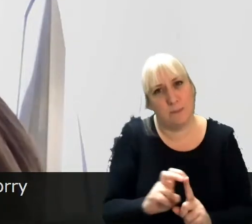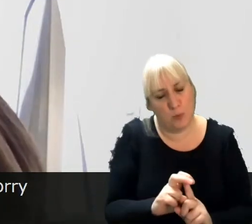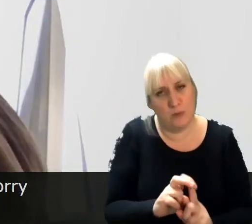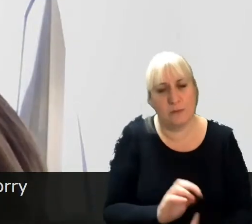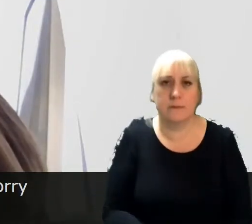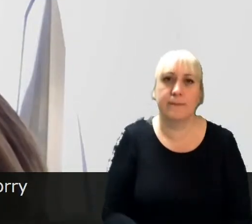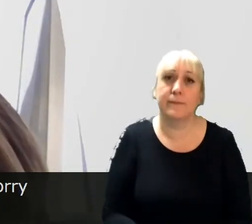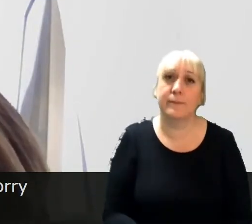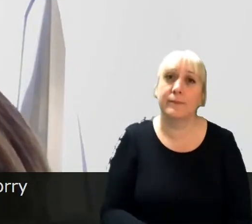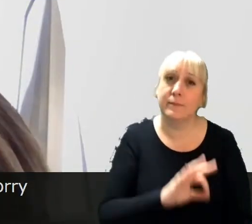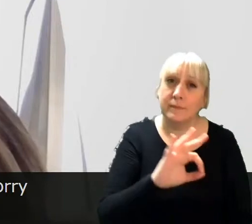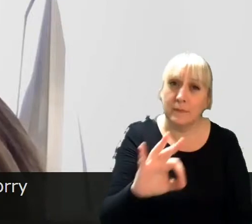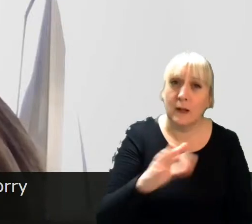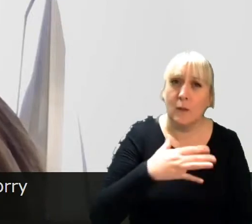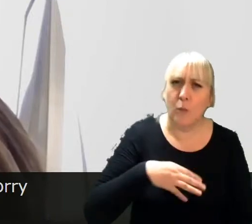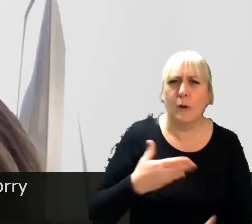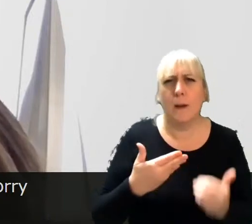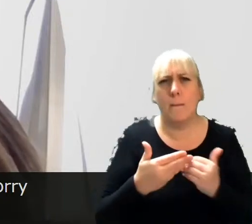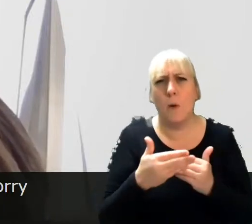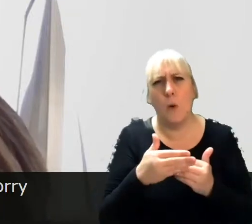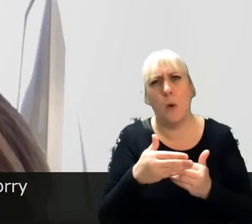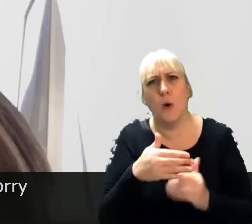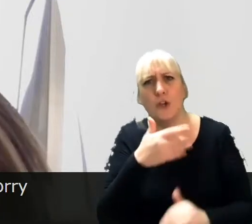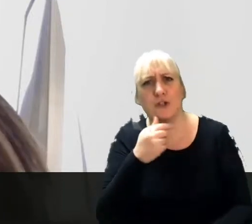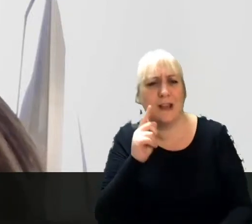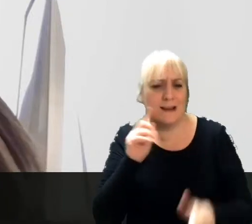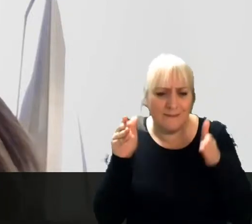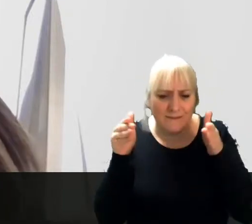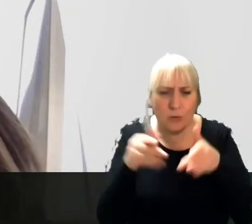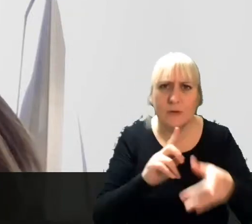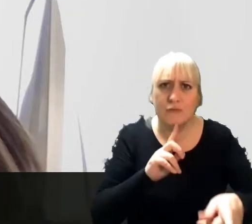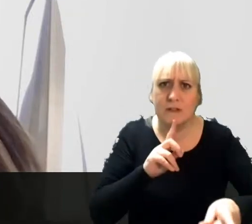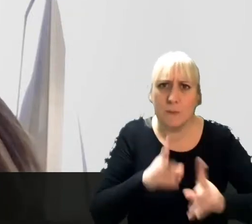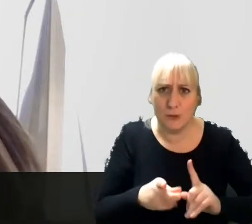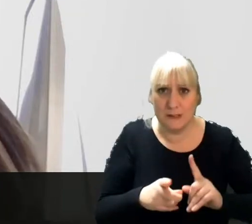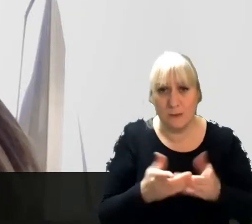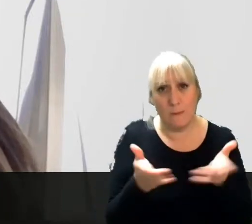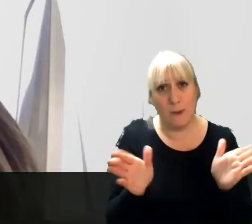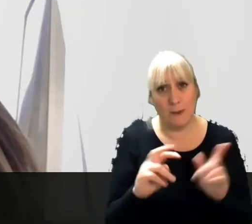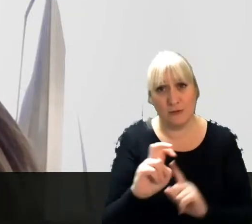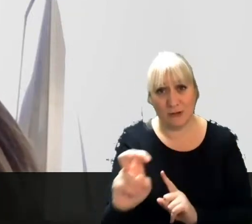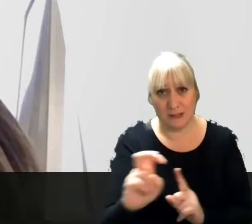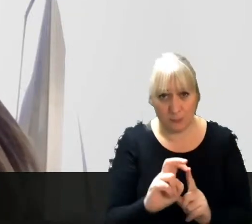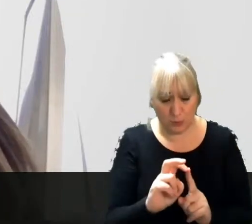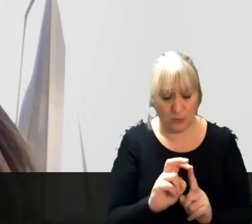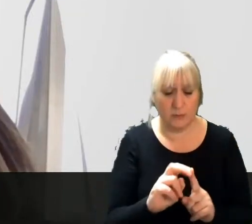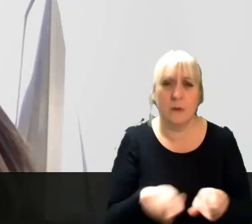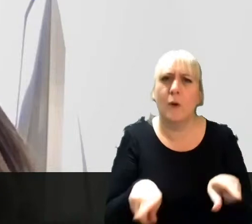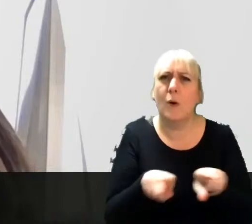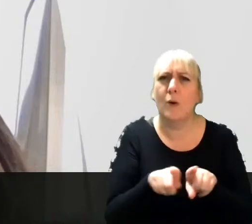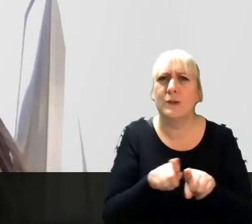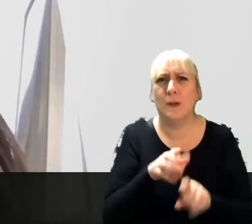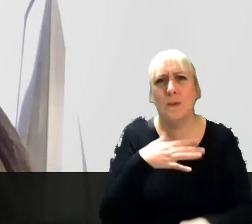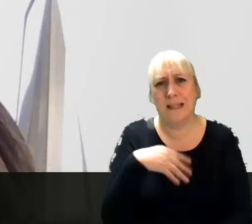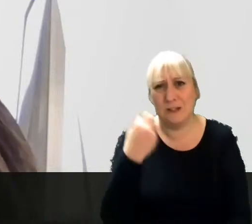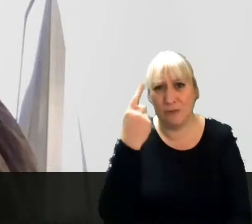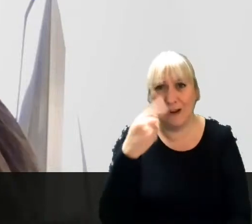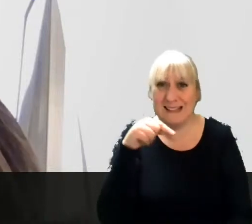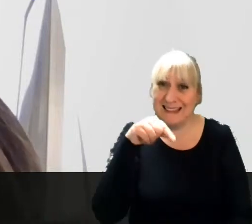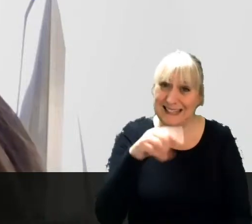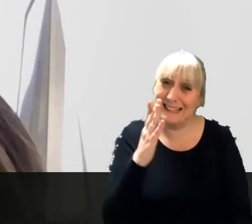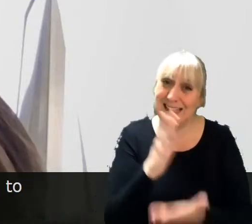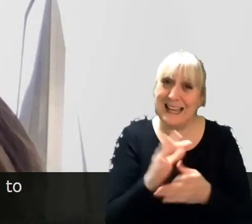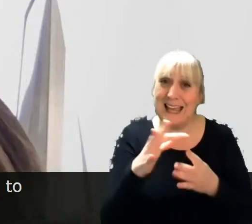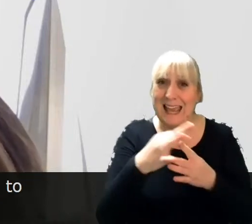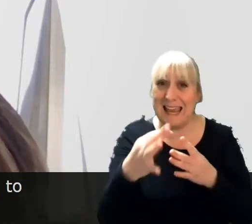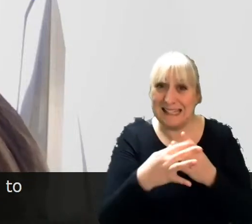gendered responses in the future of public transport, and secondly to recognise that this is an intersectional issue, where depending